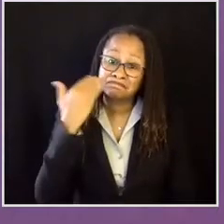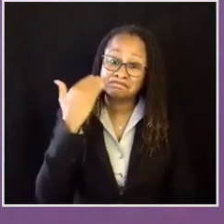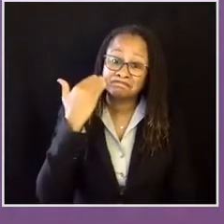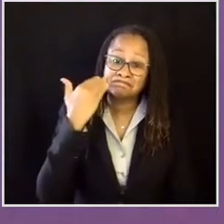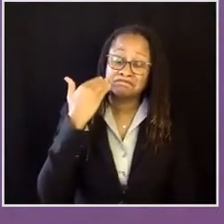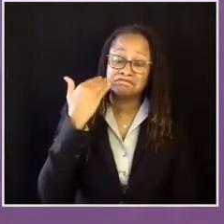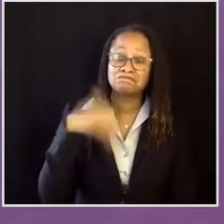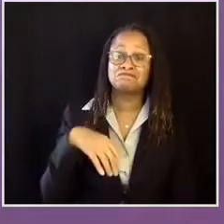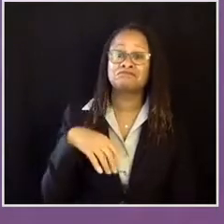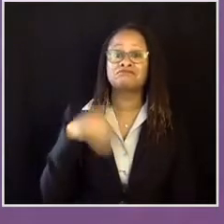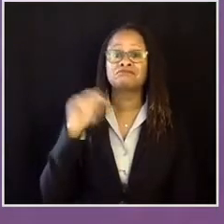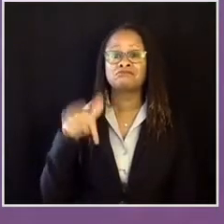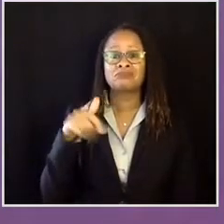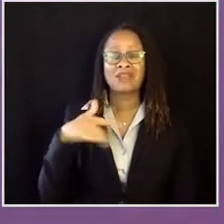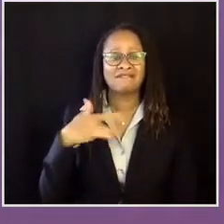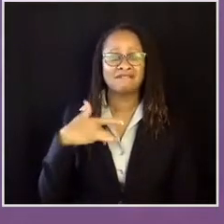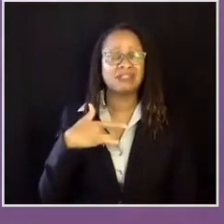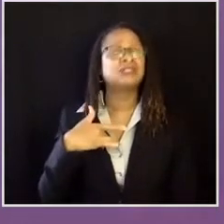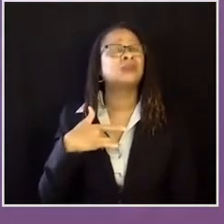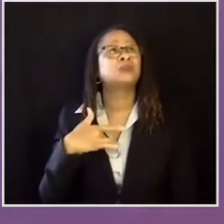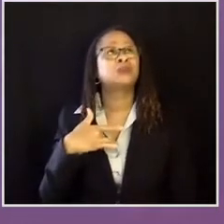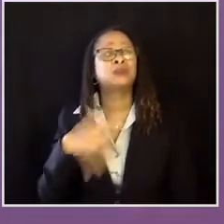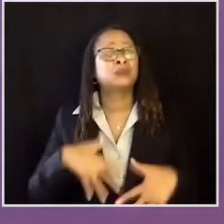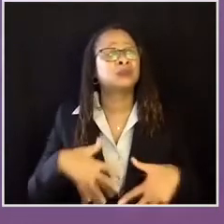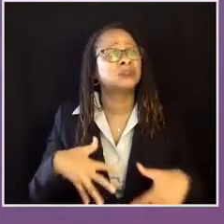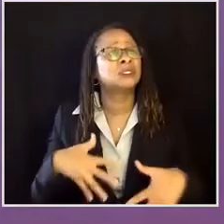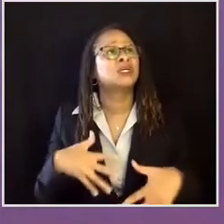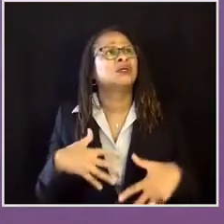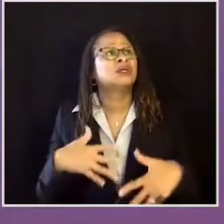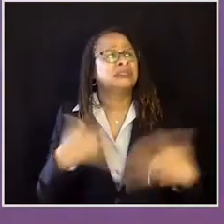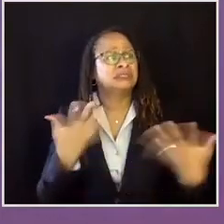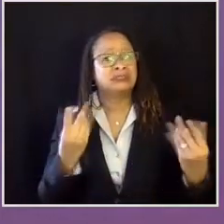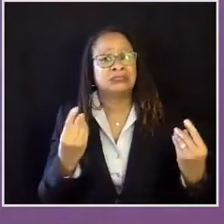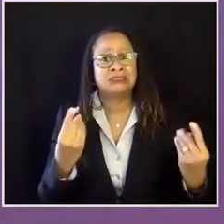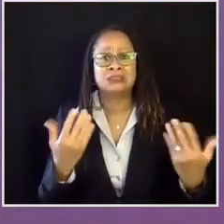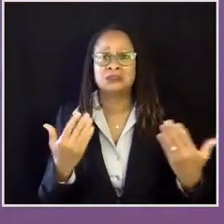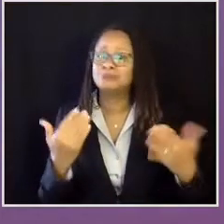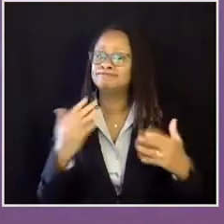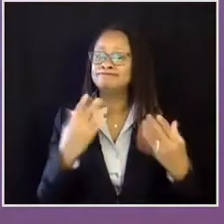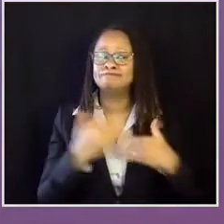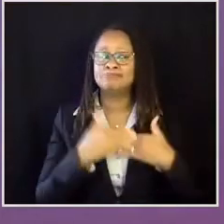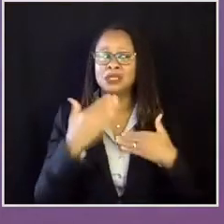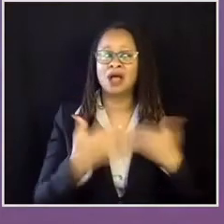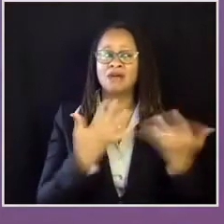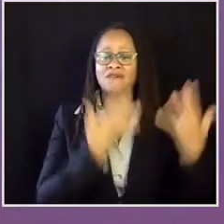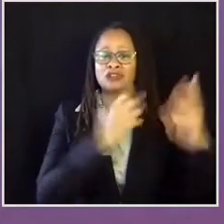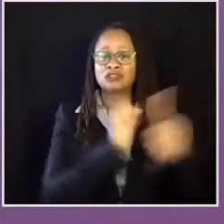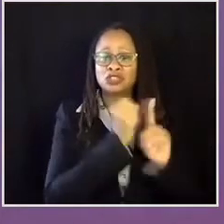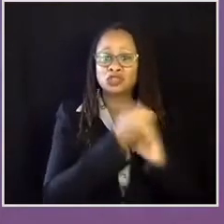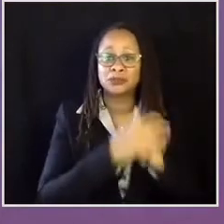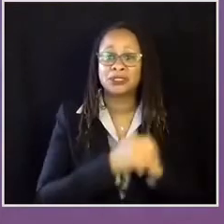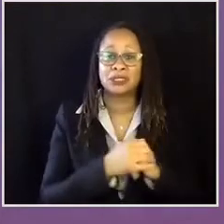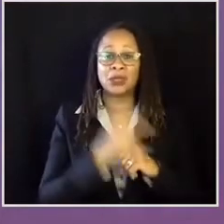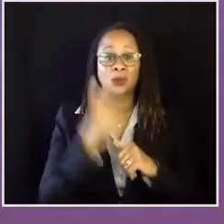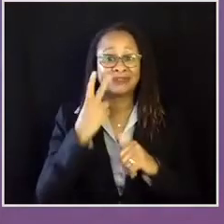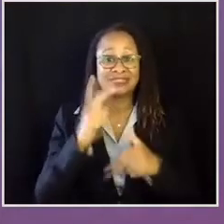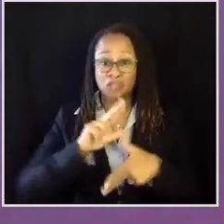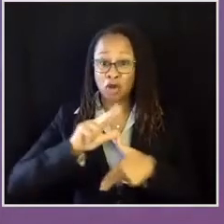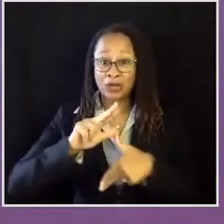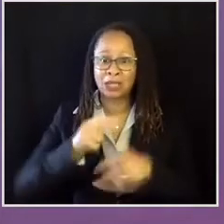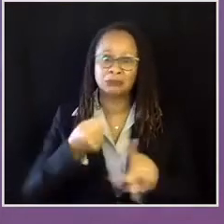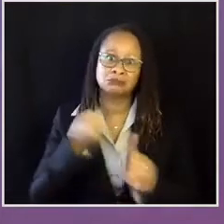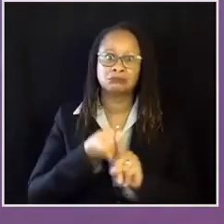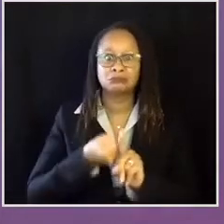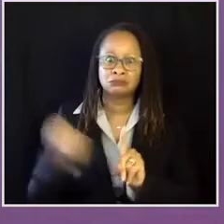I know this feeling of dread and anxiety extends well beyond the fires. We've seen record hurricane season,